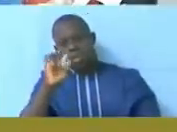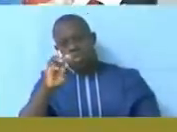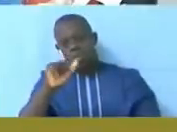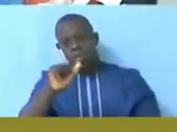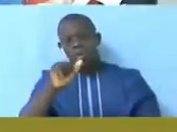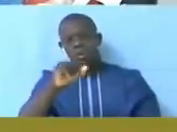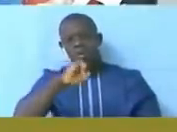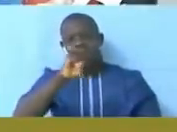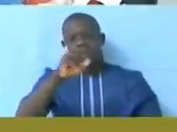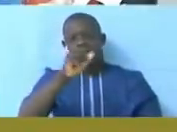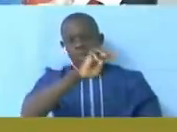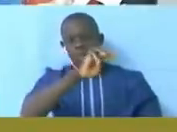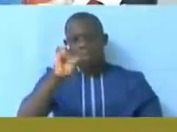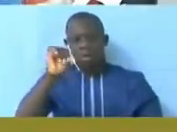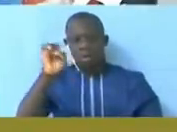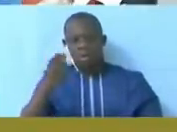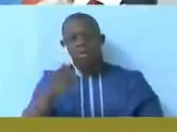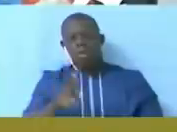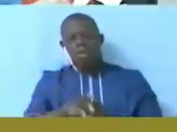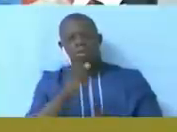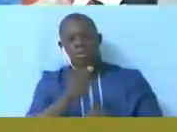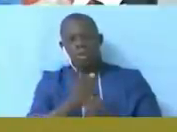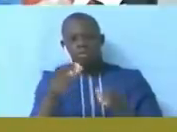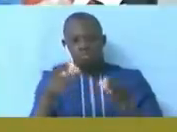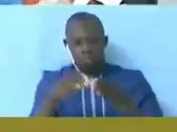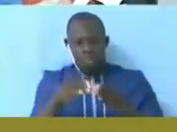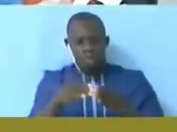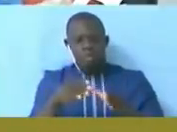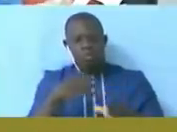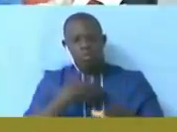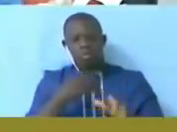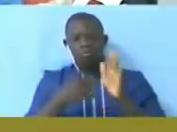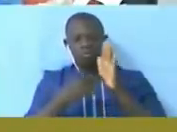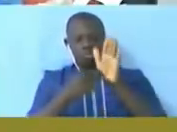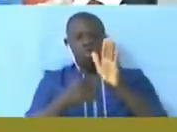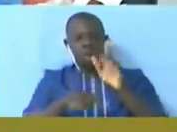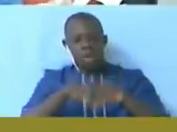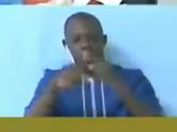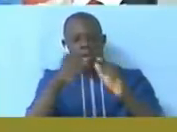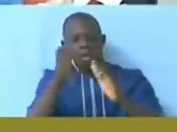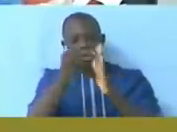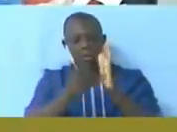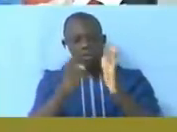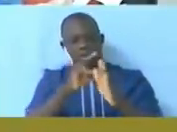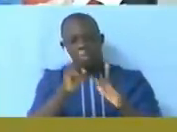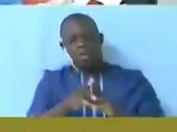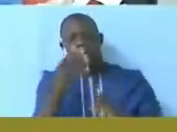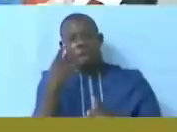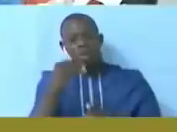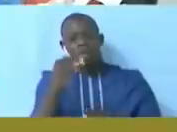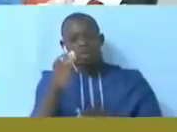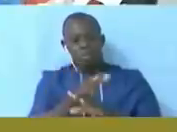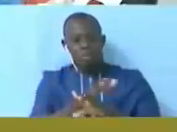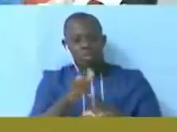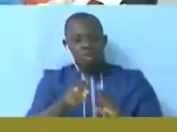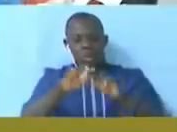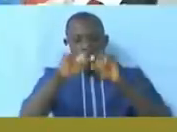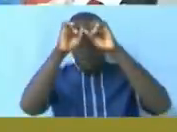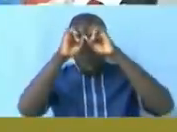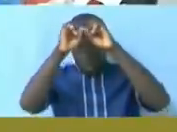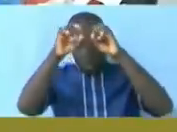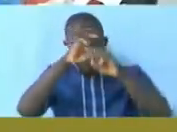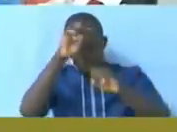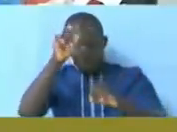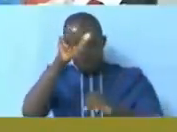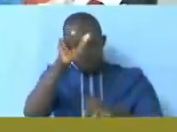Perhaps you could just treat the two together just to show what the issues were in those cases and how civil servants were